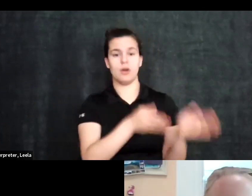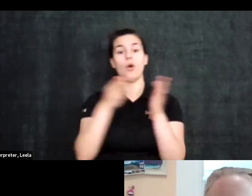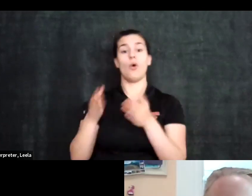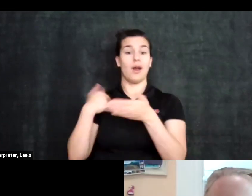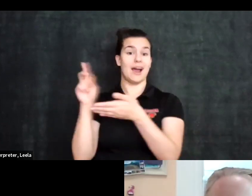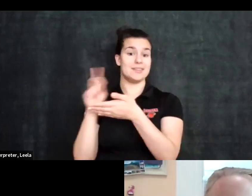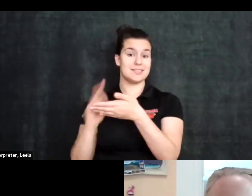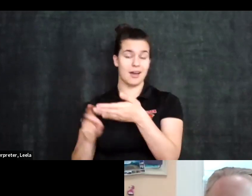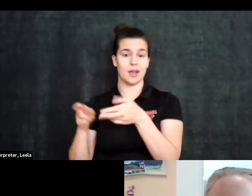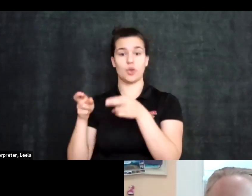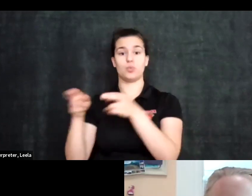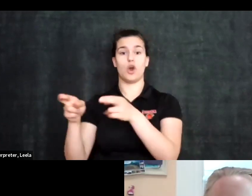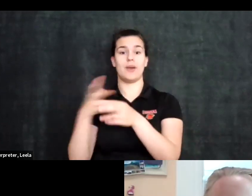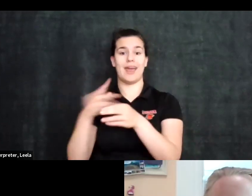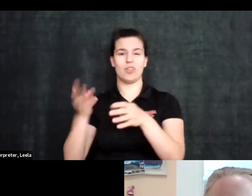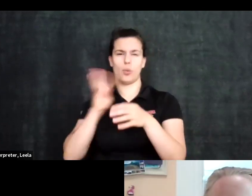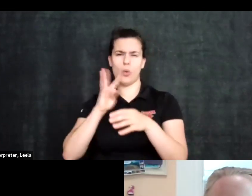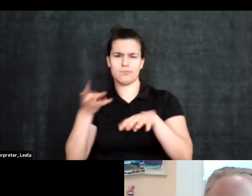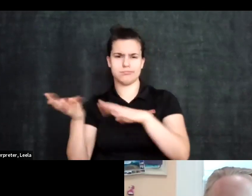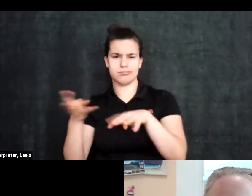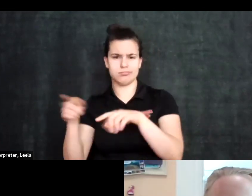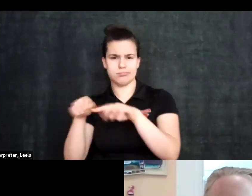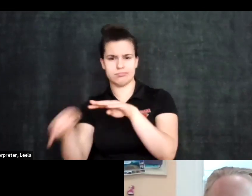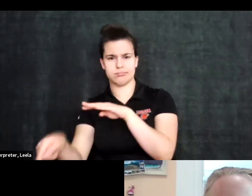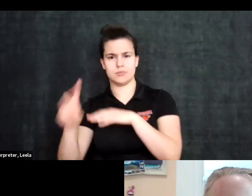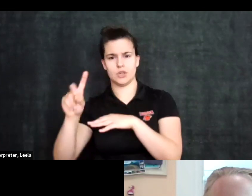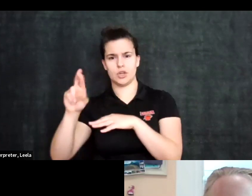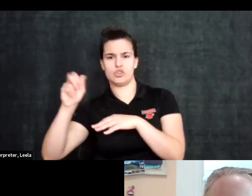designs. I may spend time